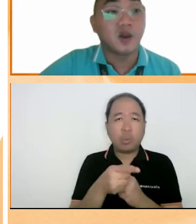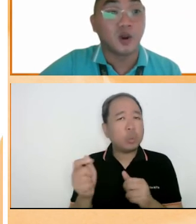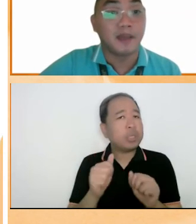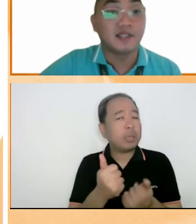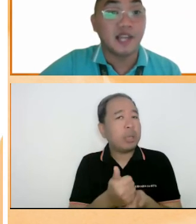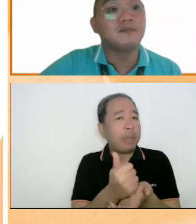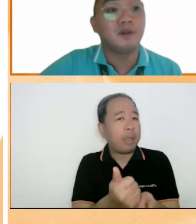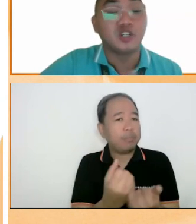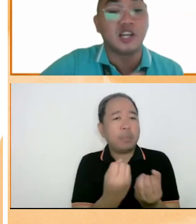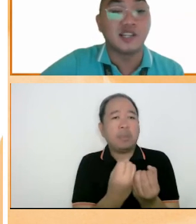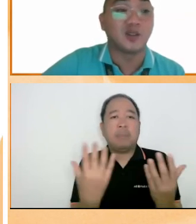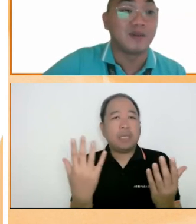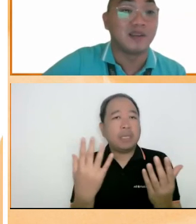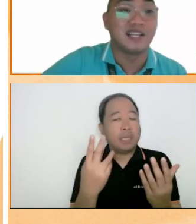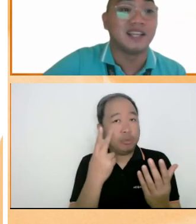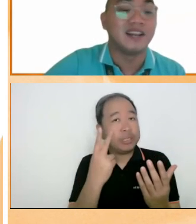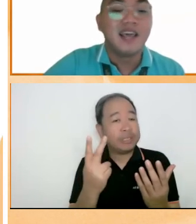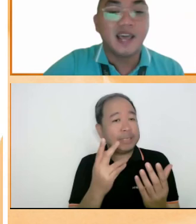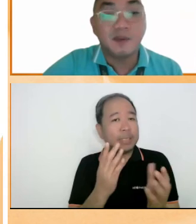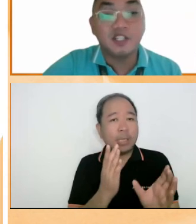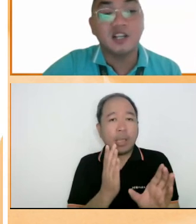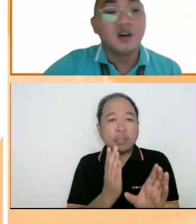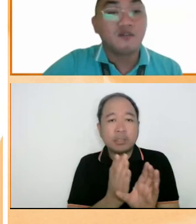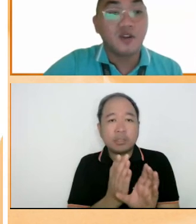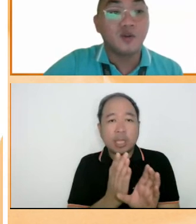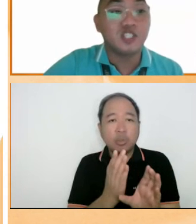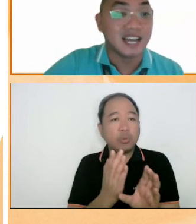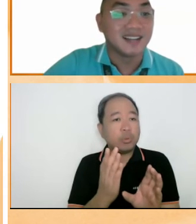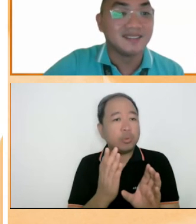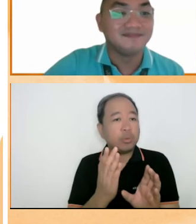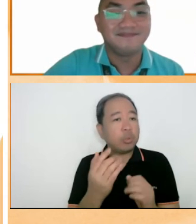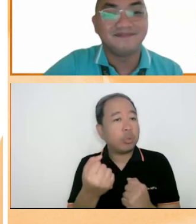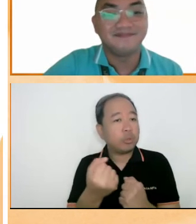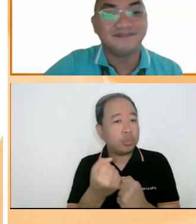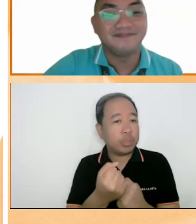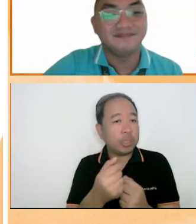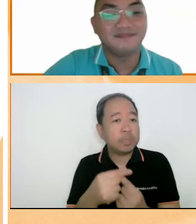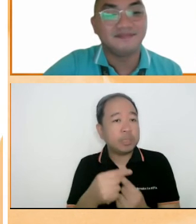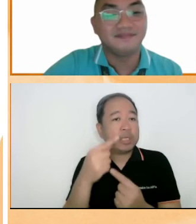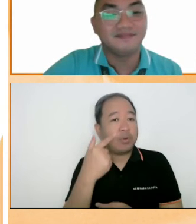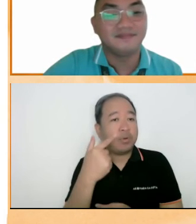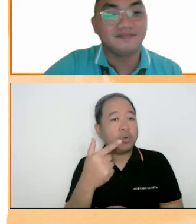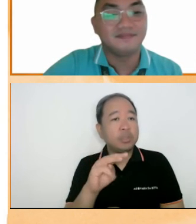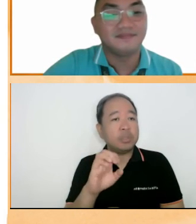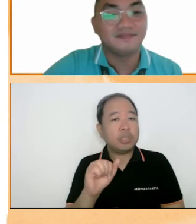of psychotropics and provision ng psychotropics natin, especially for those GIDA.